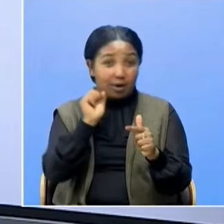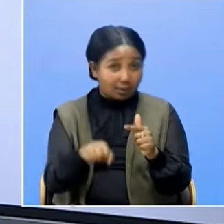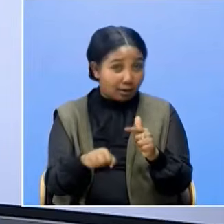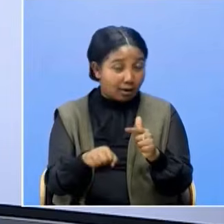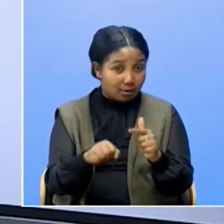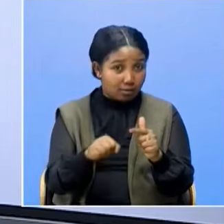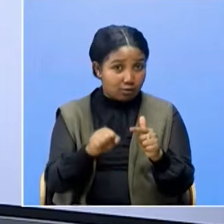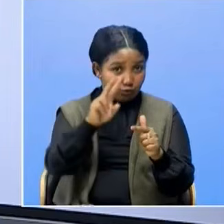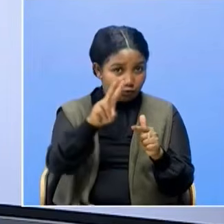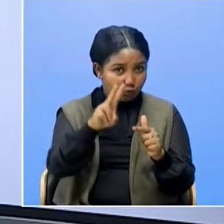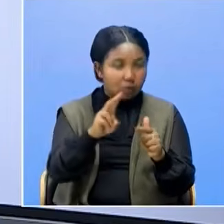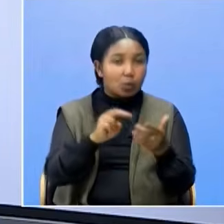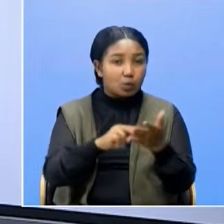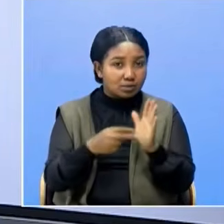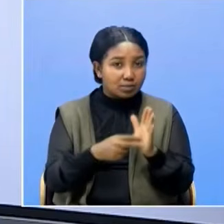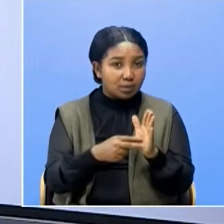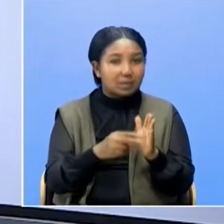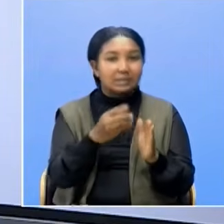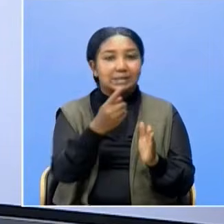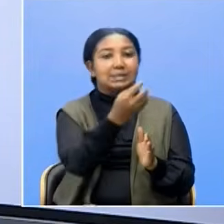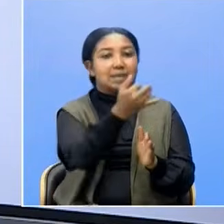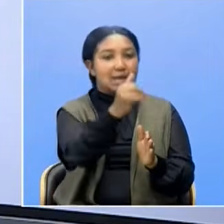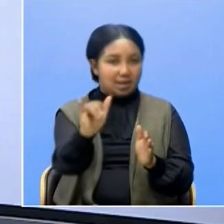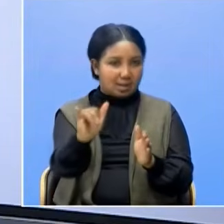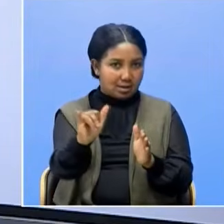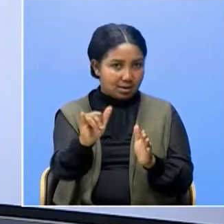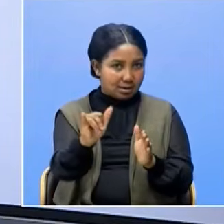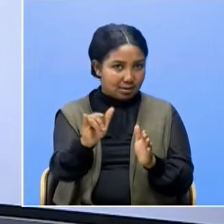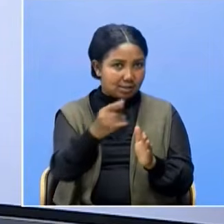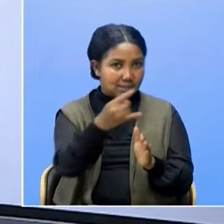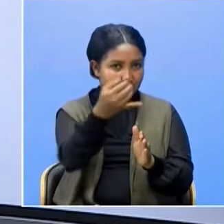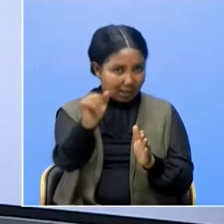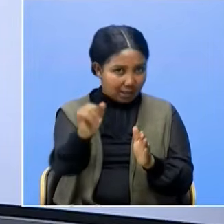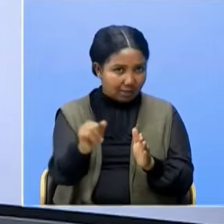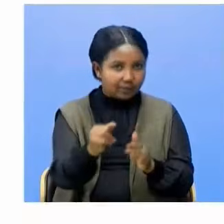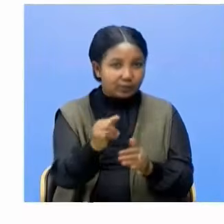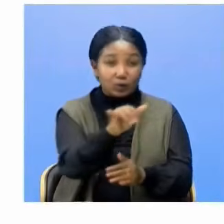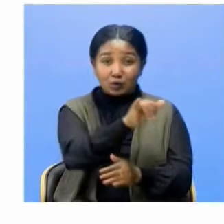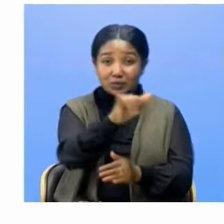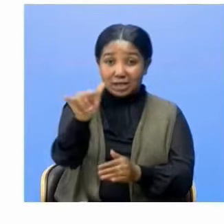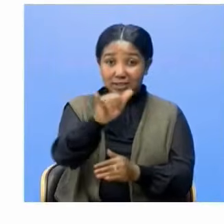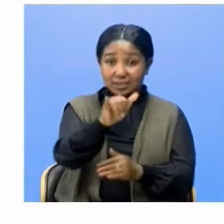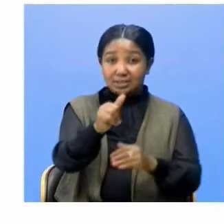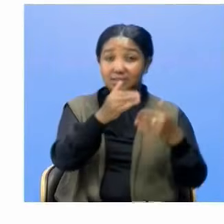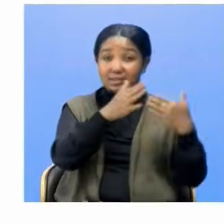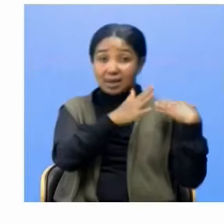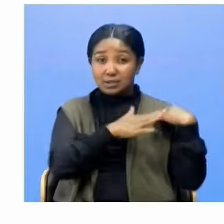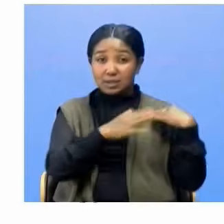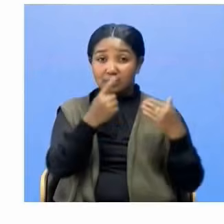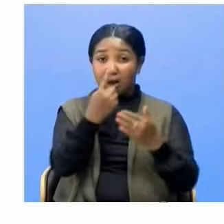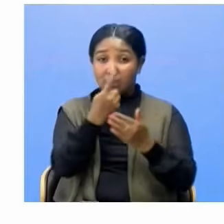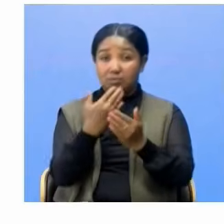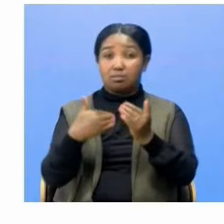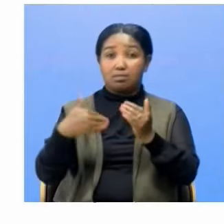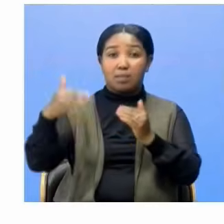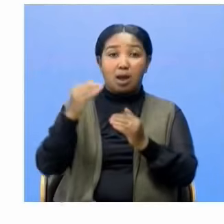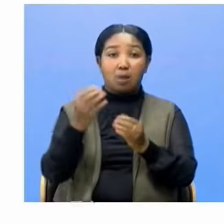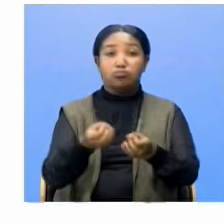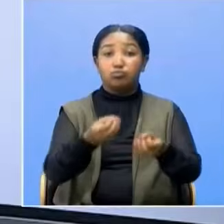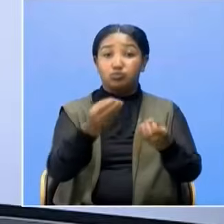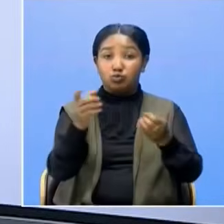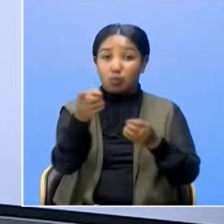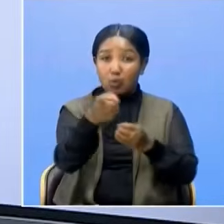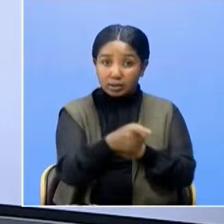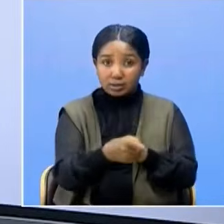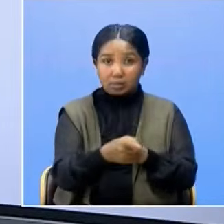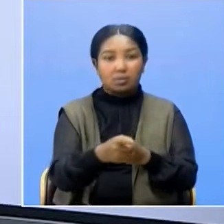and Sarah, which means they. Yeah? So for such subjects, which are plural subjects, we use